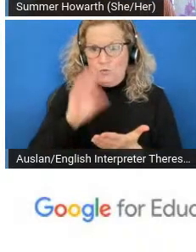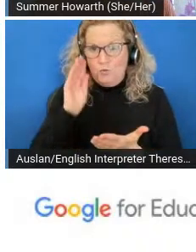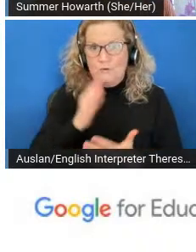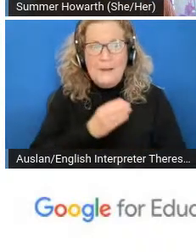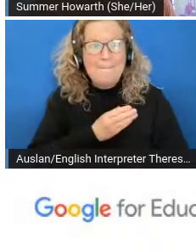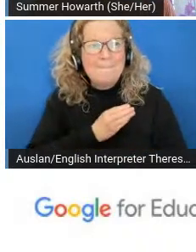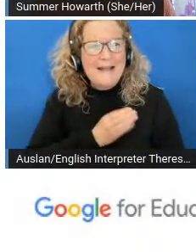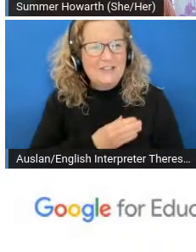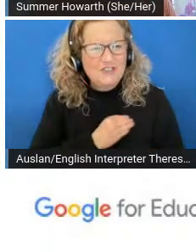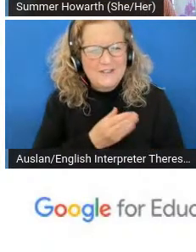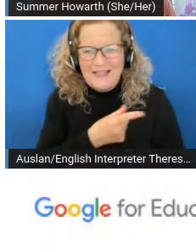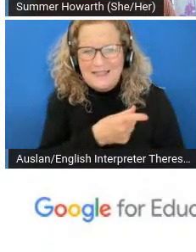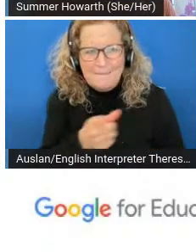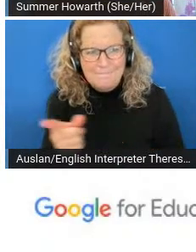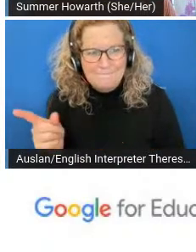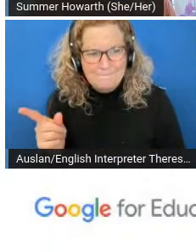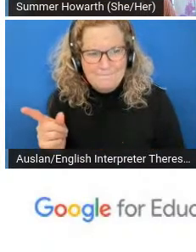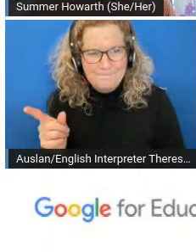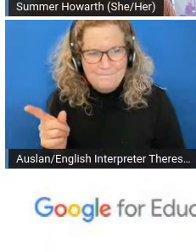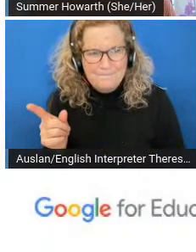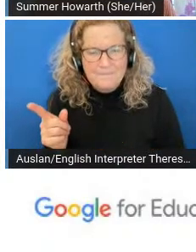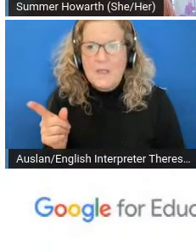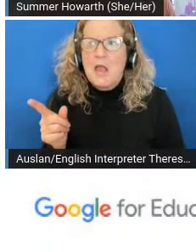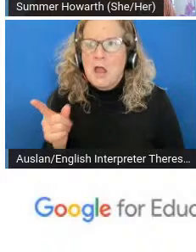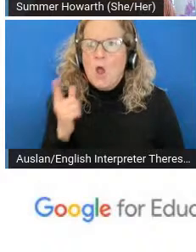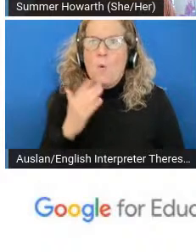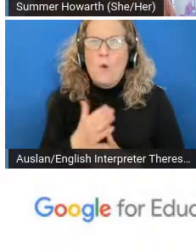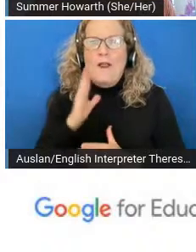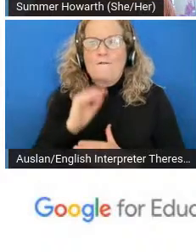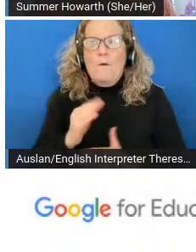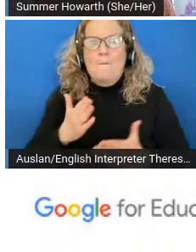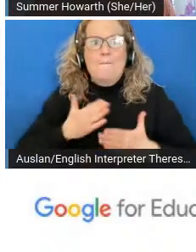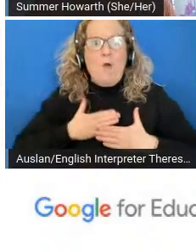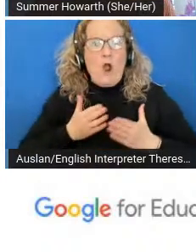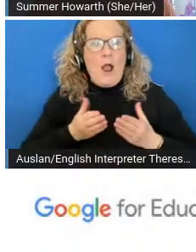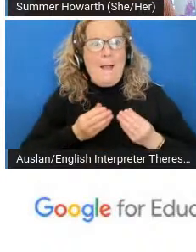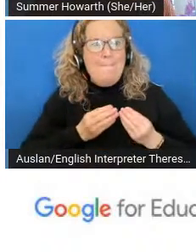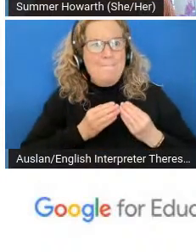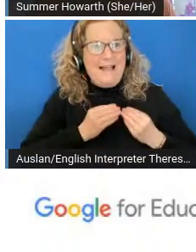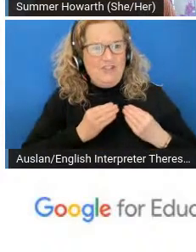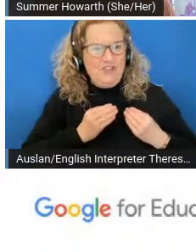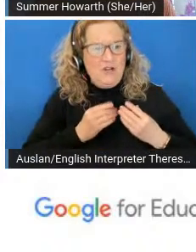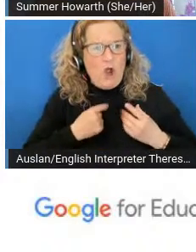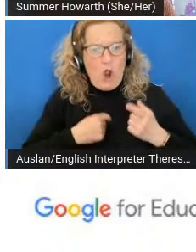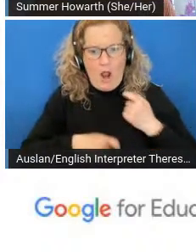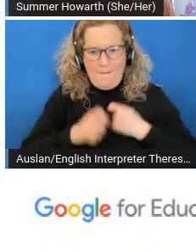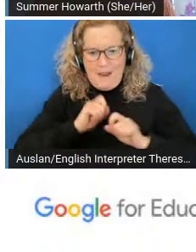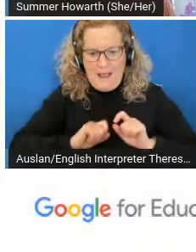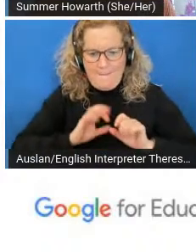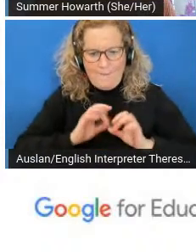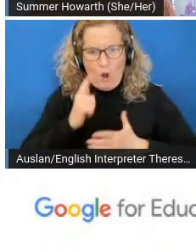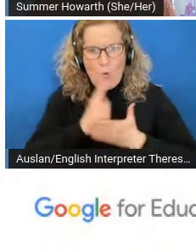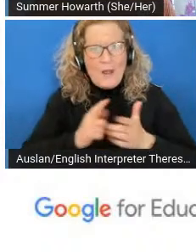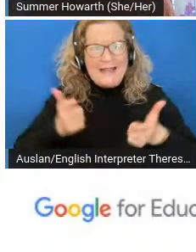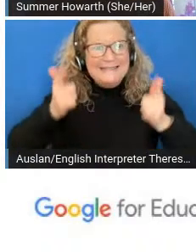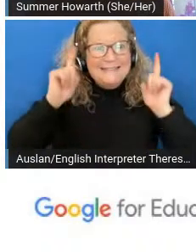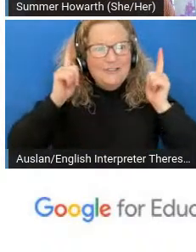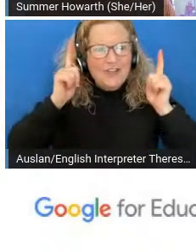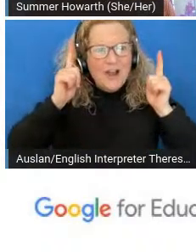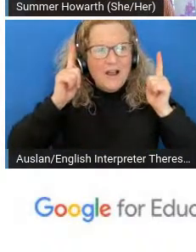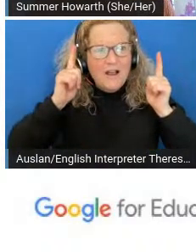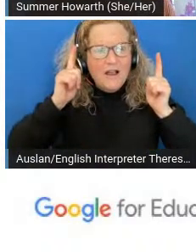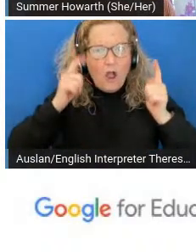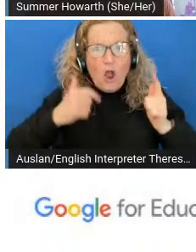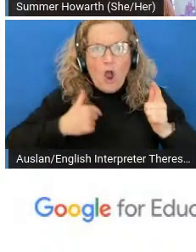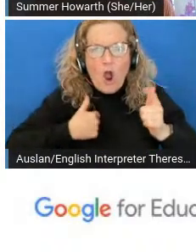interesting things with working from my passion is I suddenly become I'm not just a teacher anymore. I'm actually